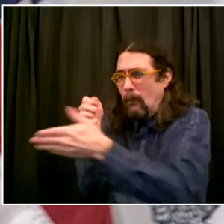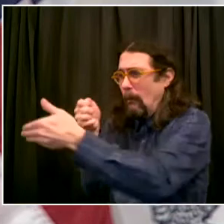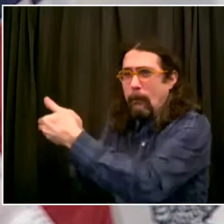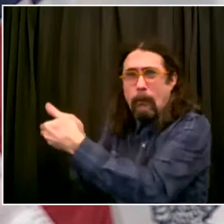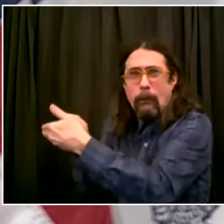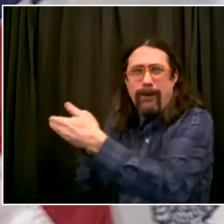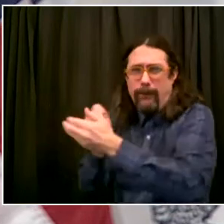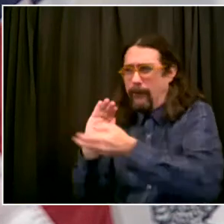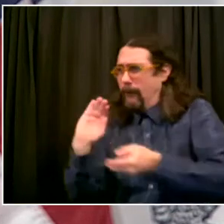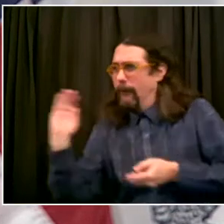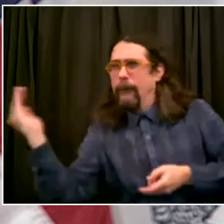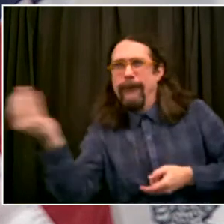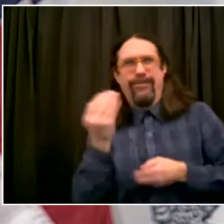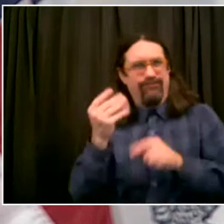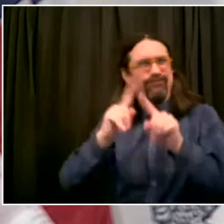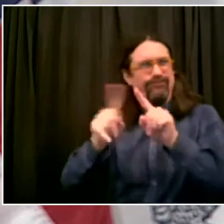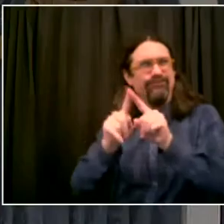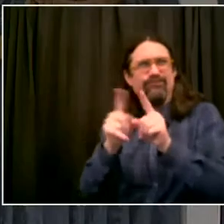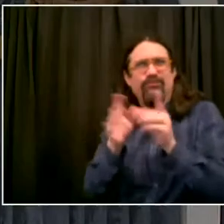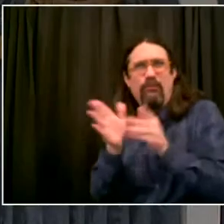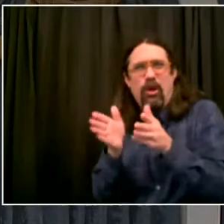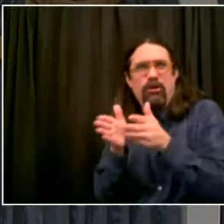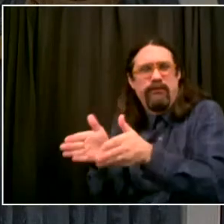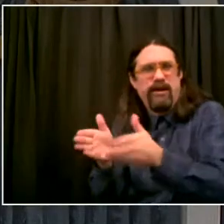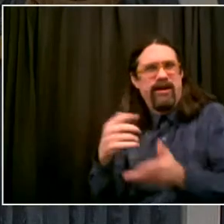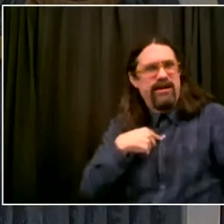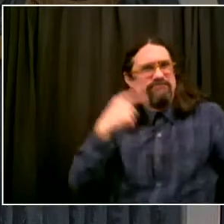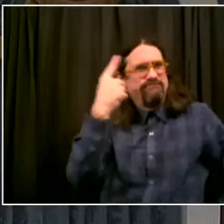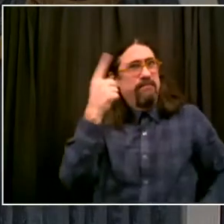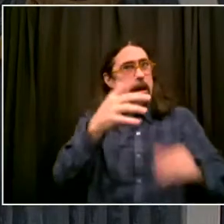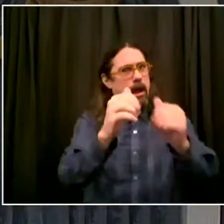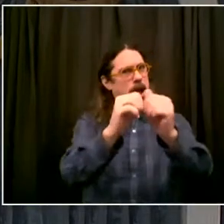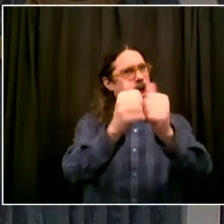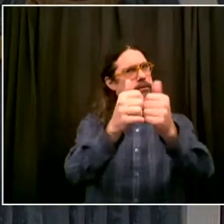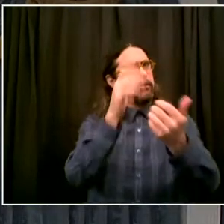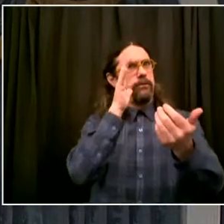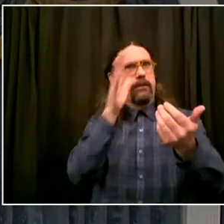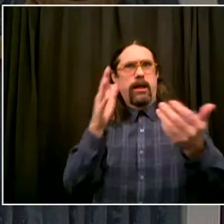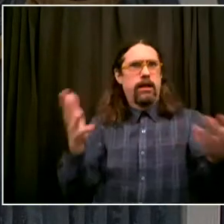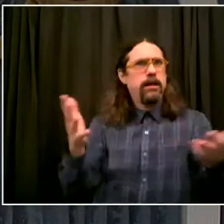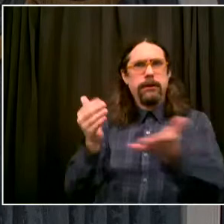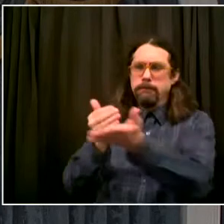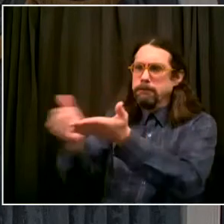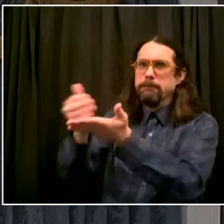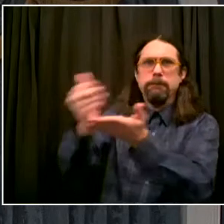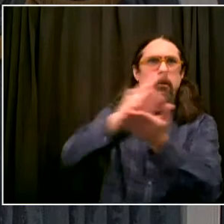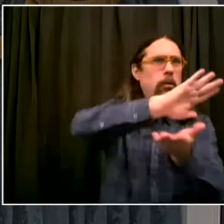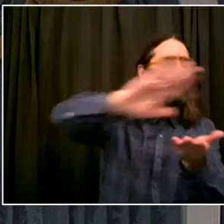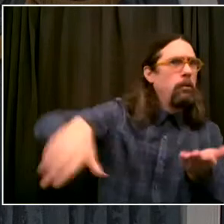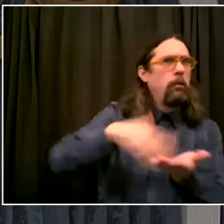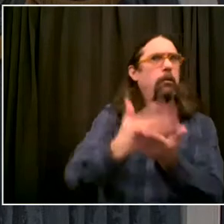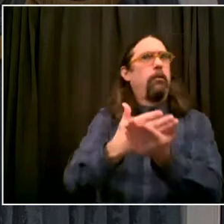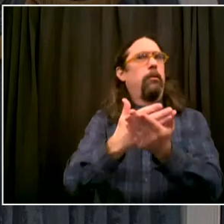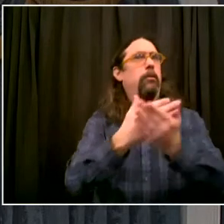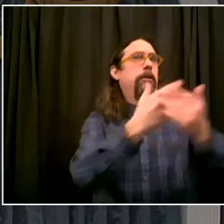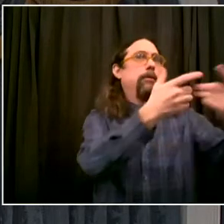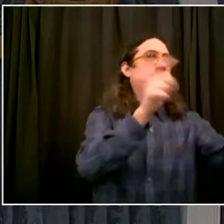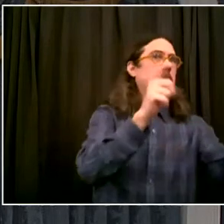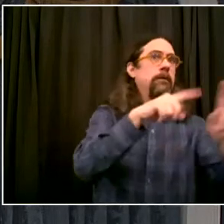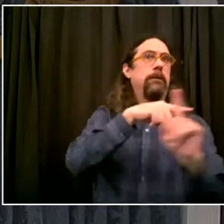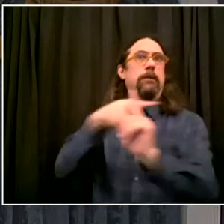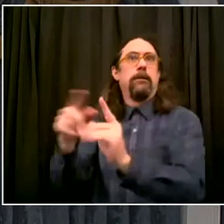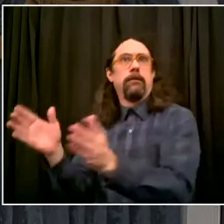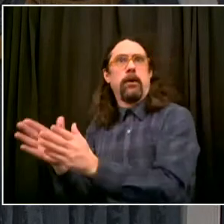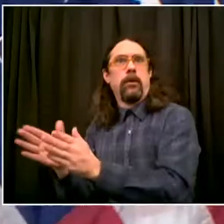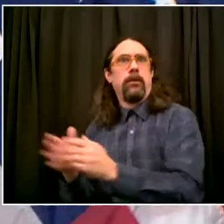Great question. They've already had a pass in Queens, guaranteed. We've been plowing since yesterday. So the one thing